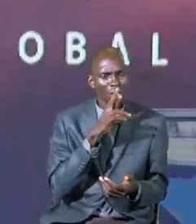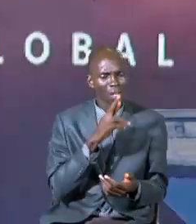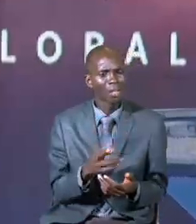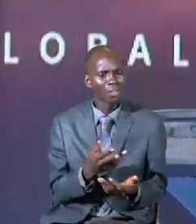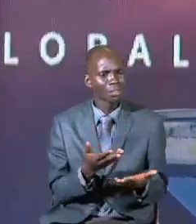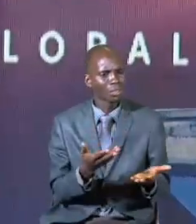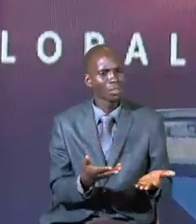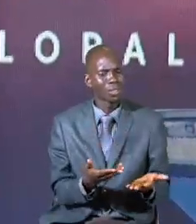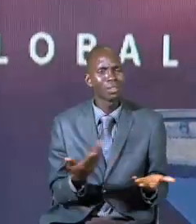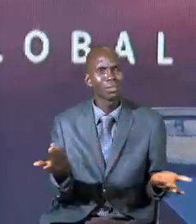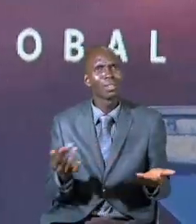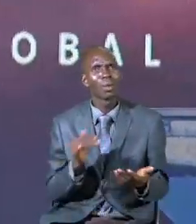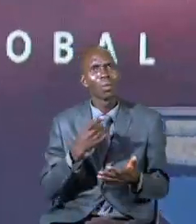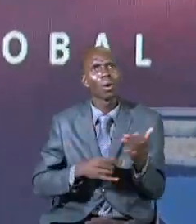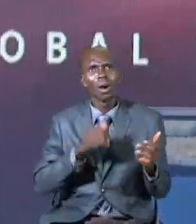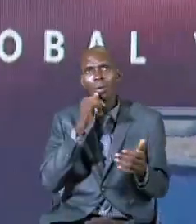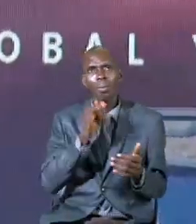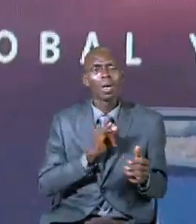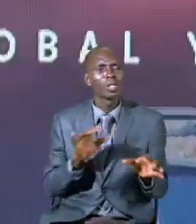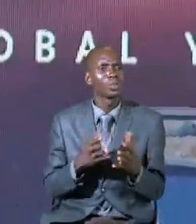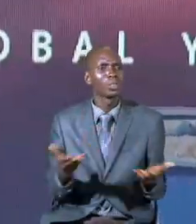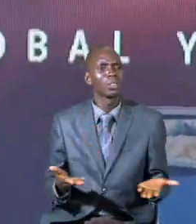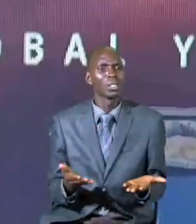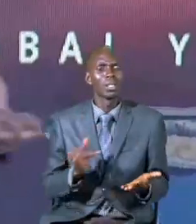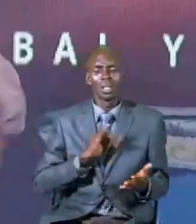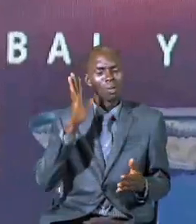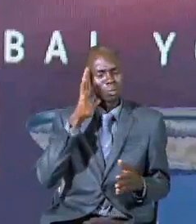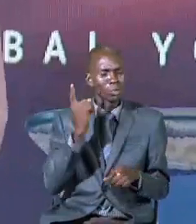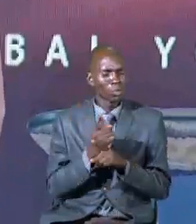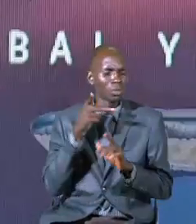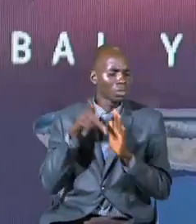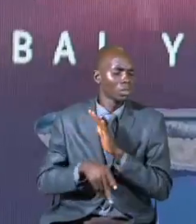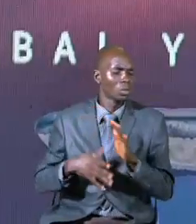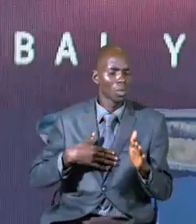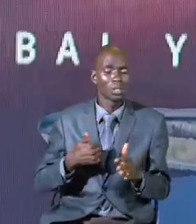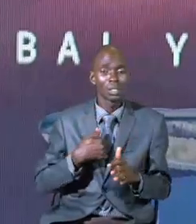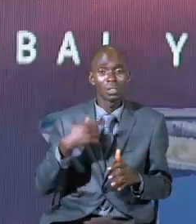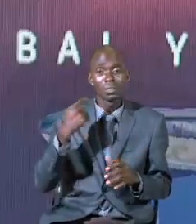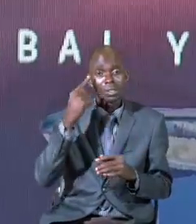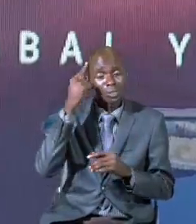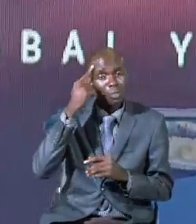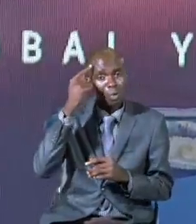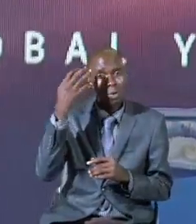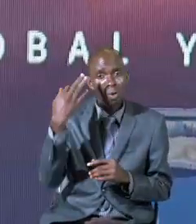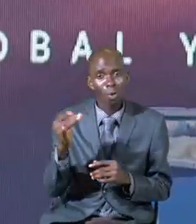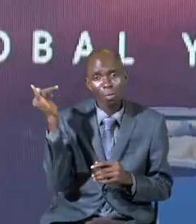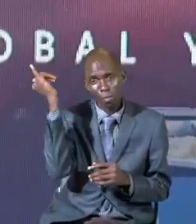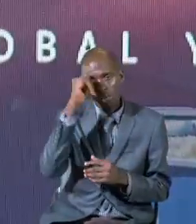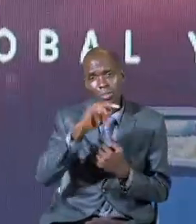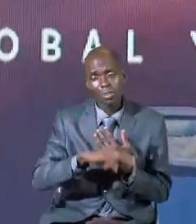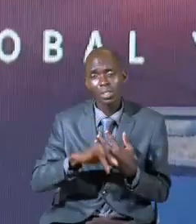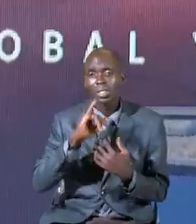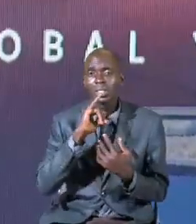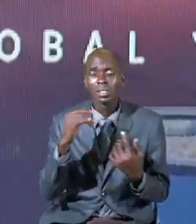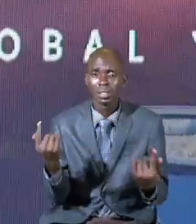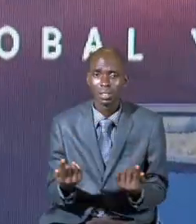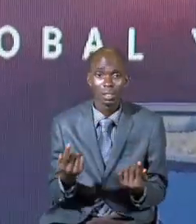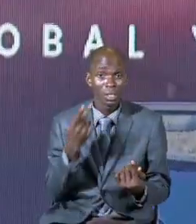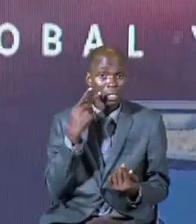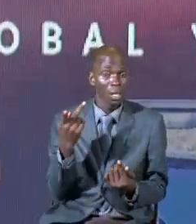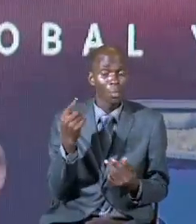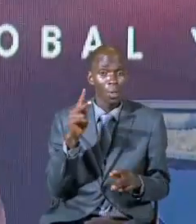The thought of foolishness is sin. You see, the people that have not tried to make